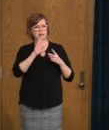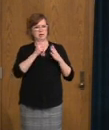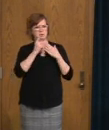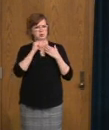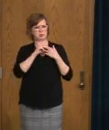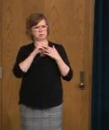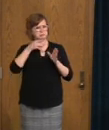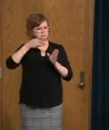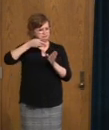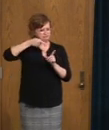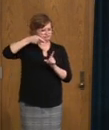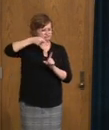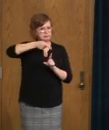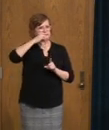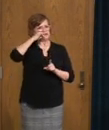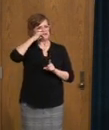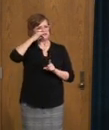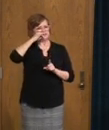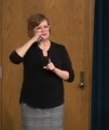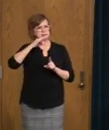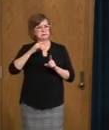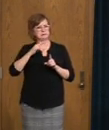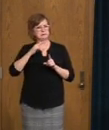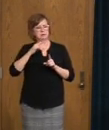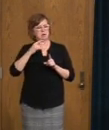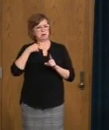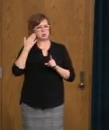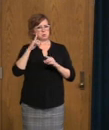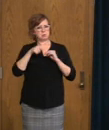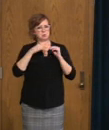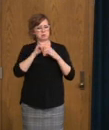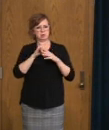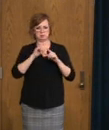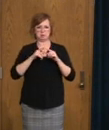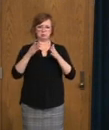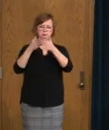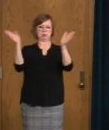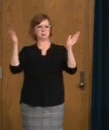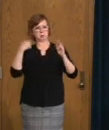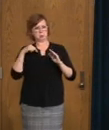specific case that you're mentioning, but broadly speaking, we are providing support to those